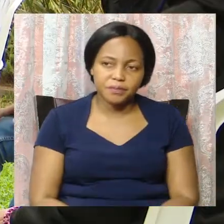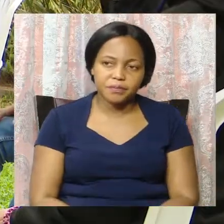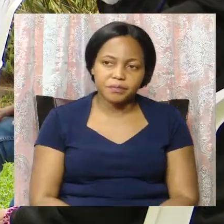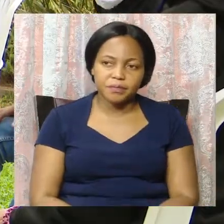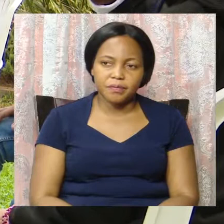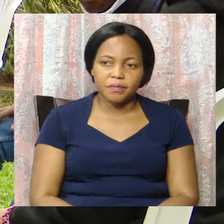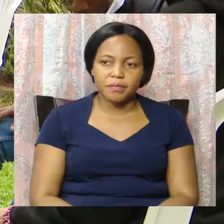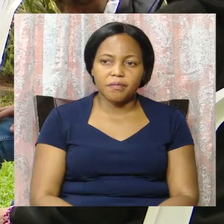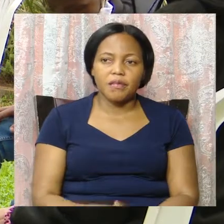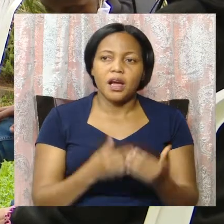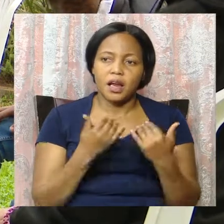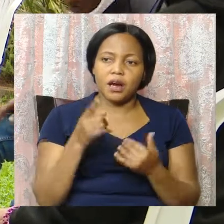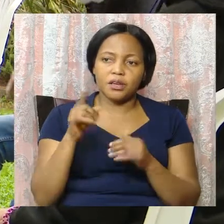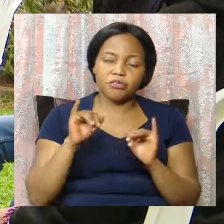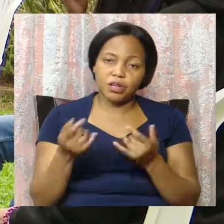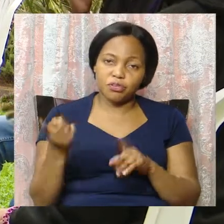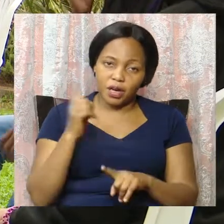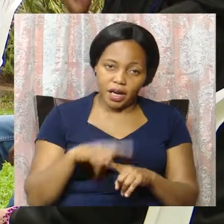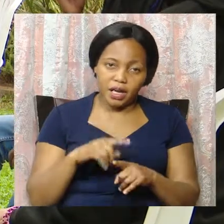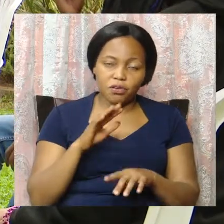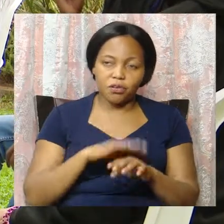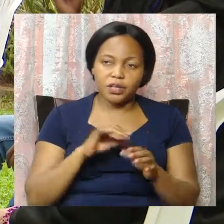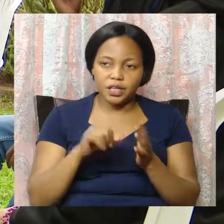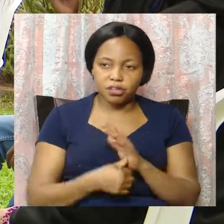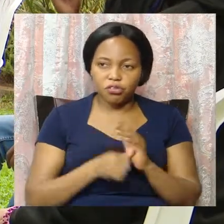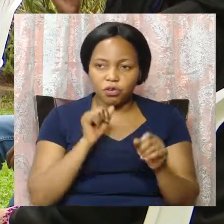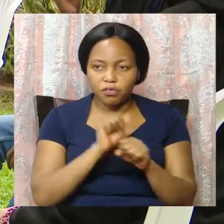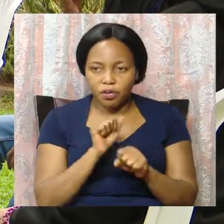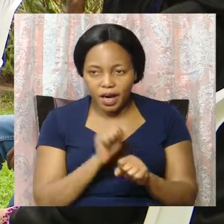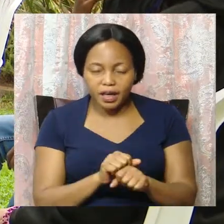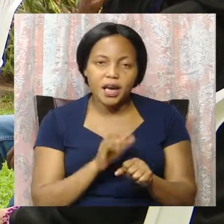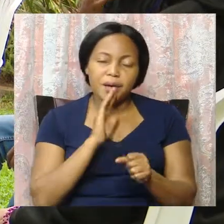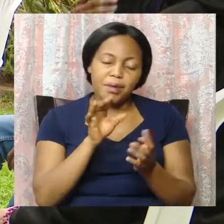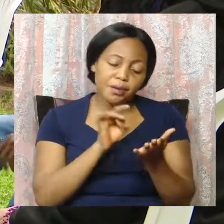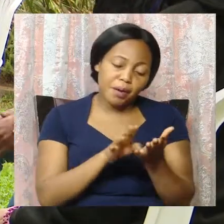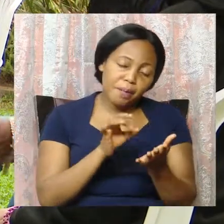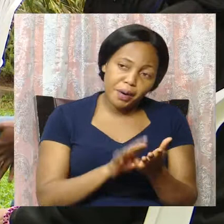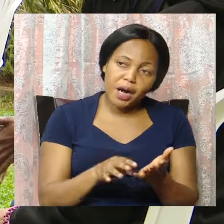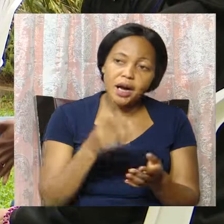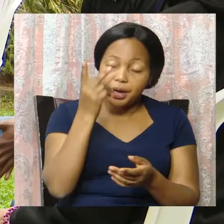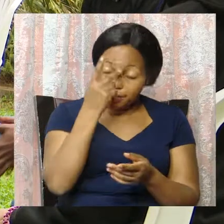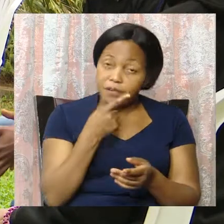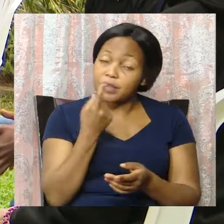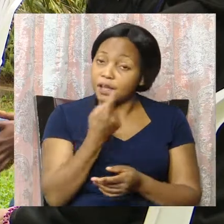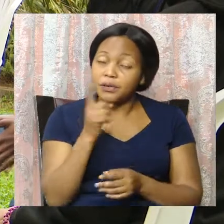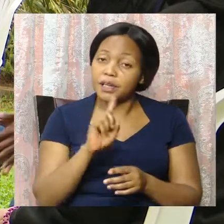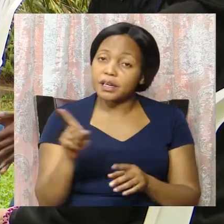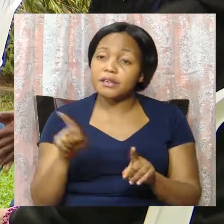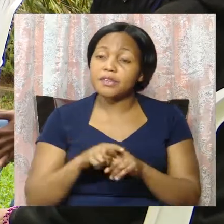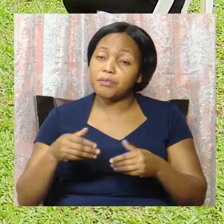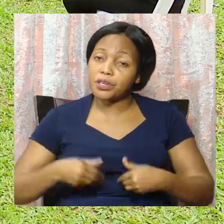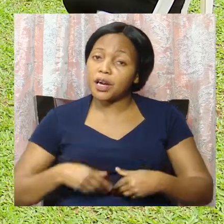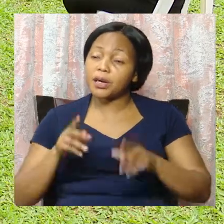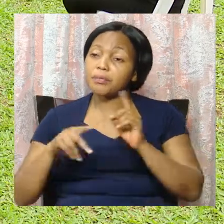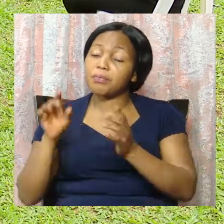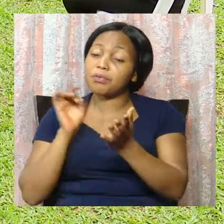Paul. Paul is adding to Tiara's issue of work and being laid off, not only by parents, but also